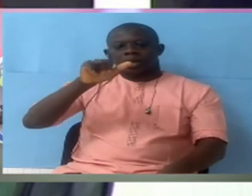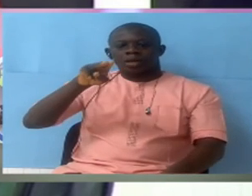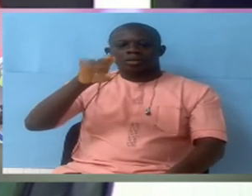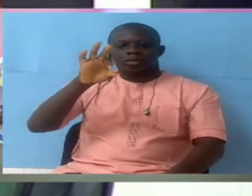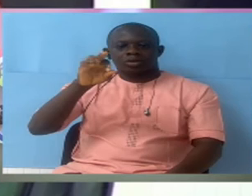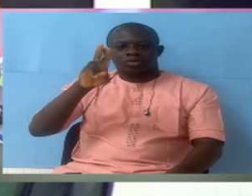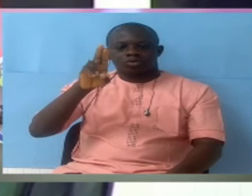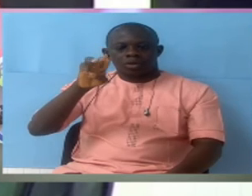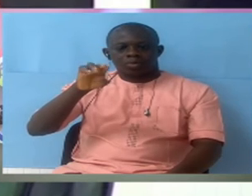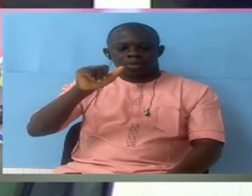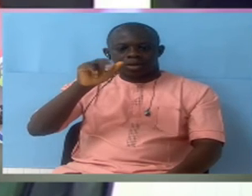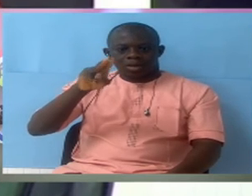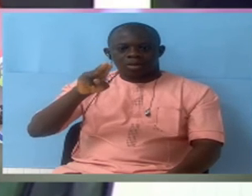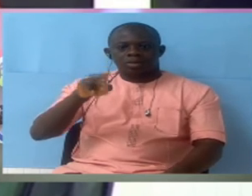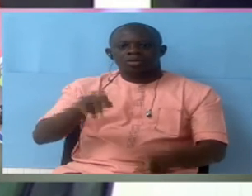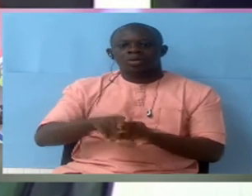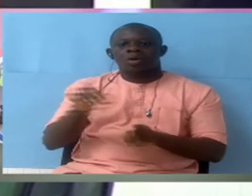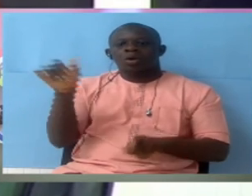Lawyer Antuman Gay. That